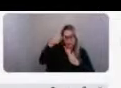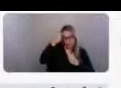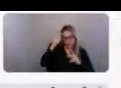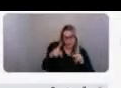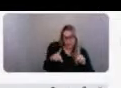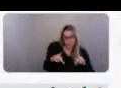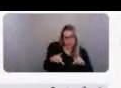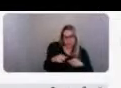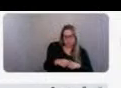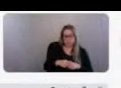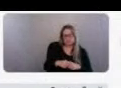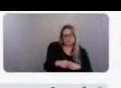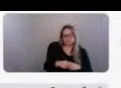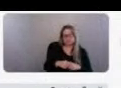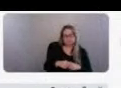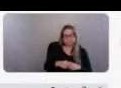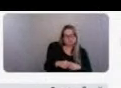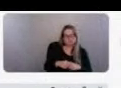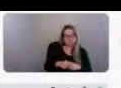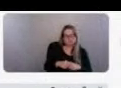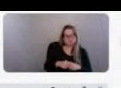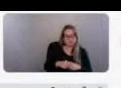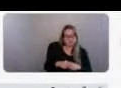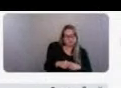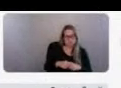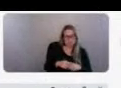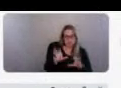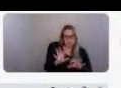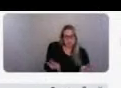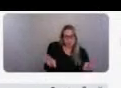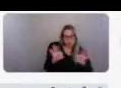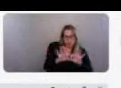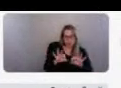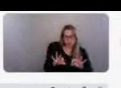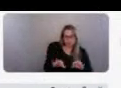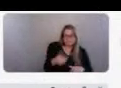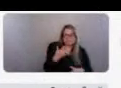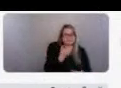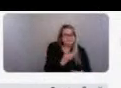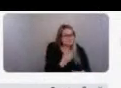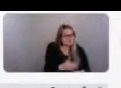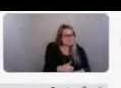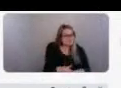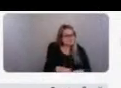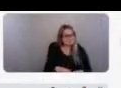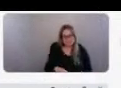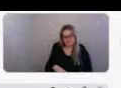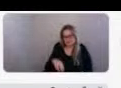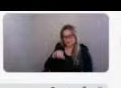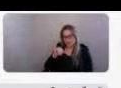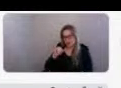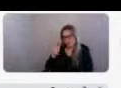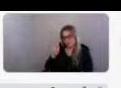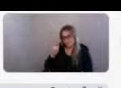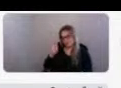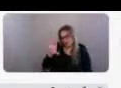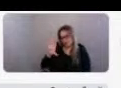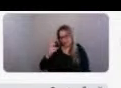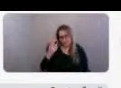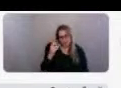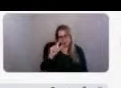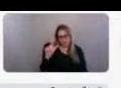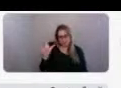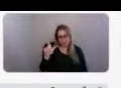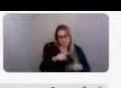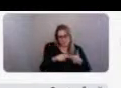employed people and um it's important that thank you the next speaker is yvonne cahill followed by mary jane